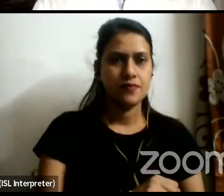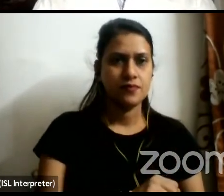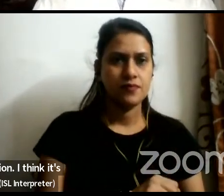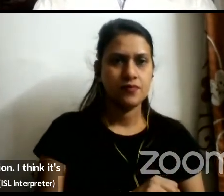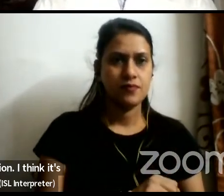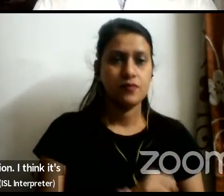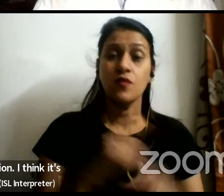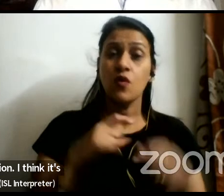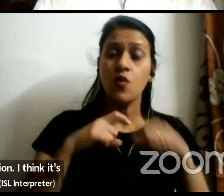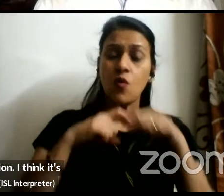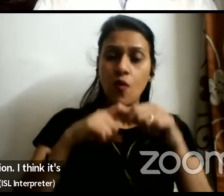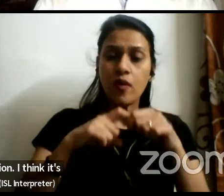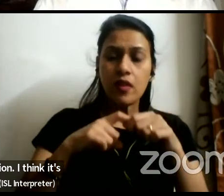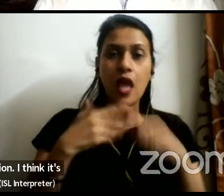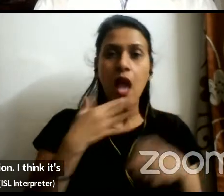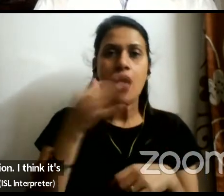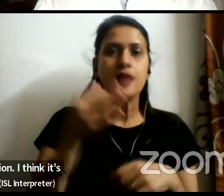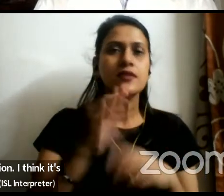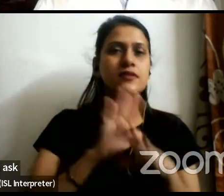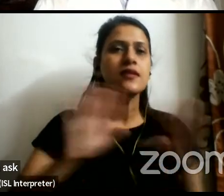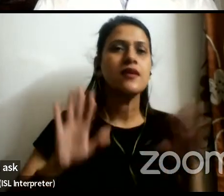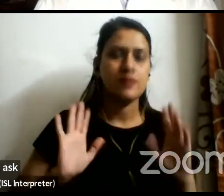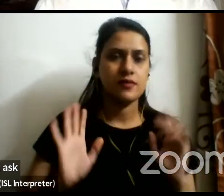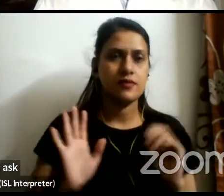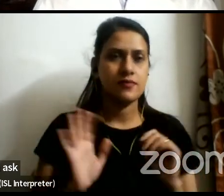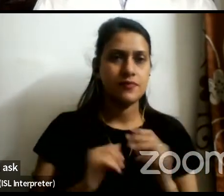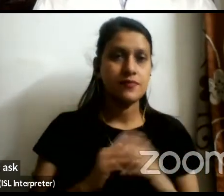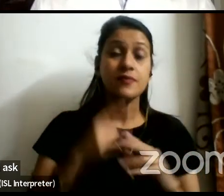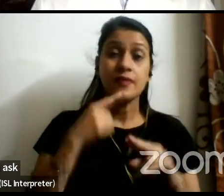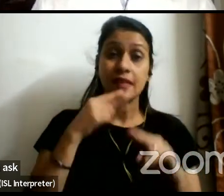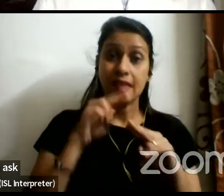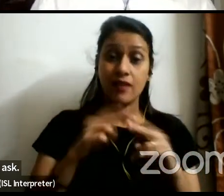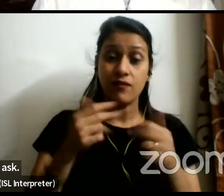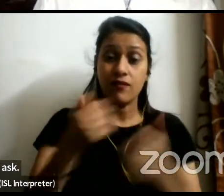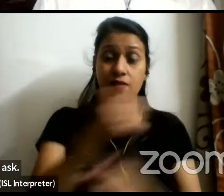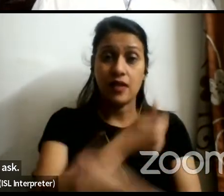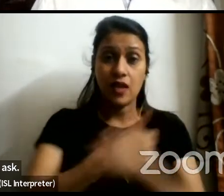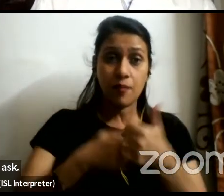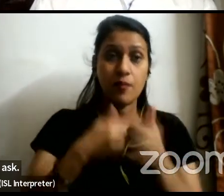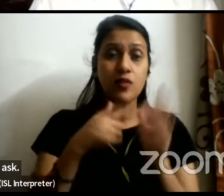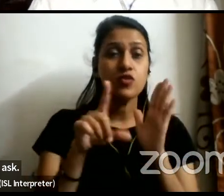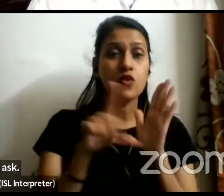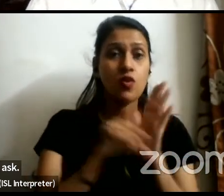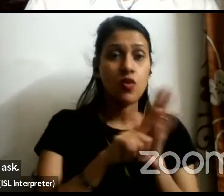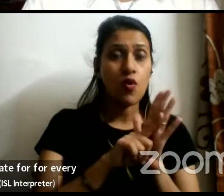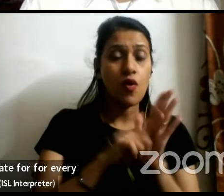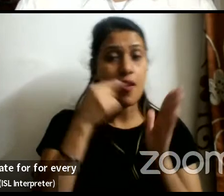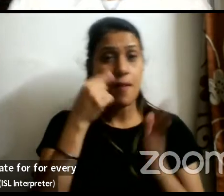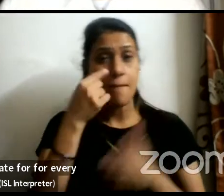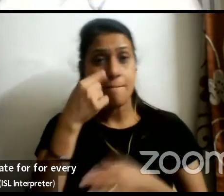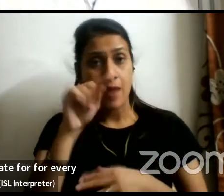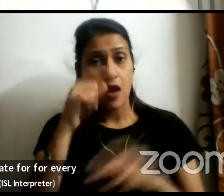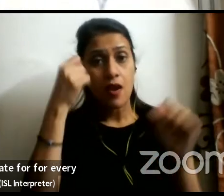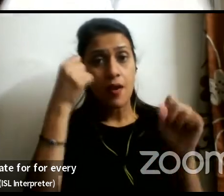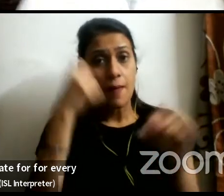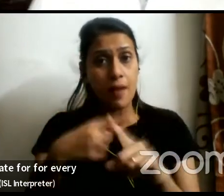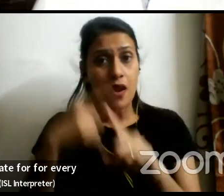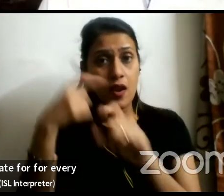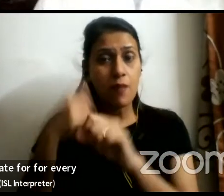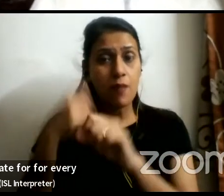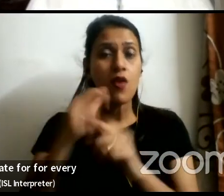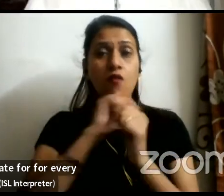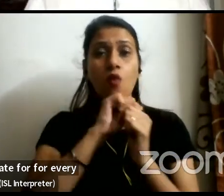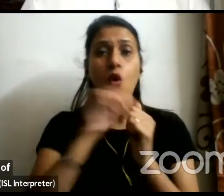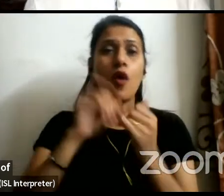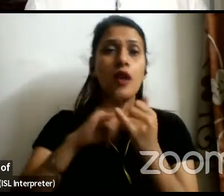often ask. Is competition law appropriate for every country at every stage of development?